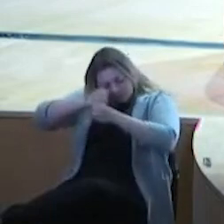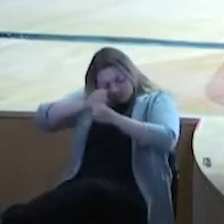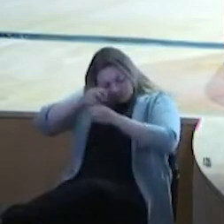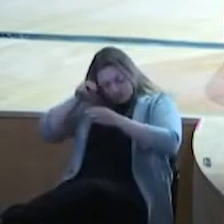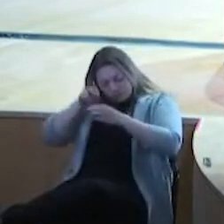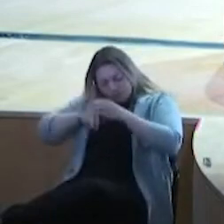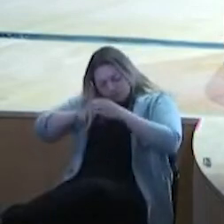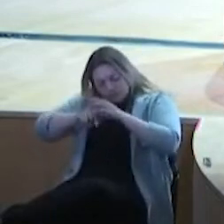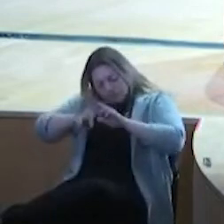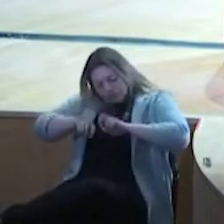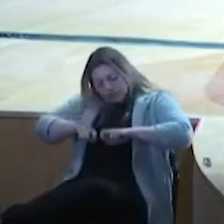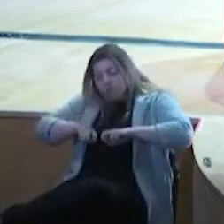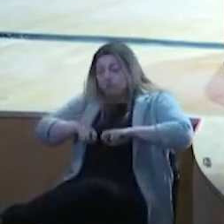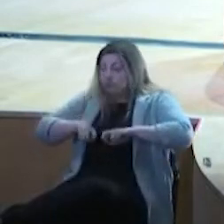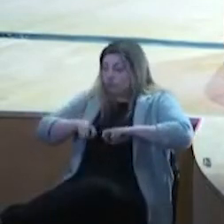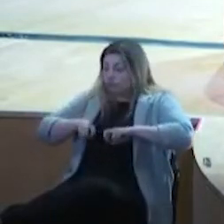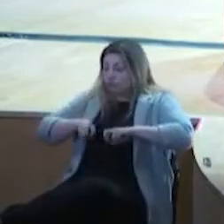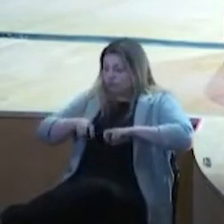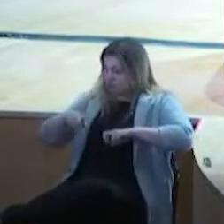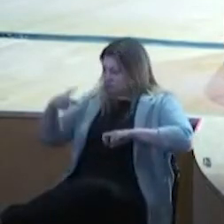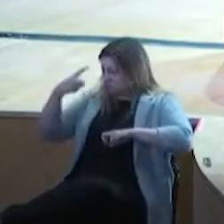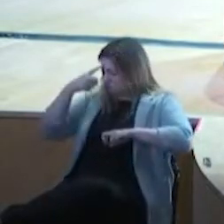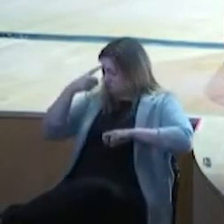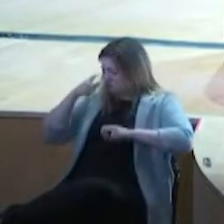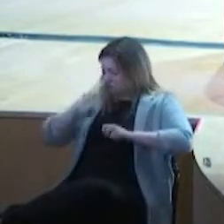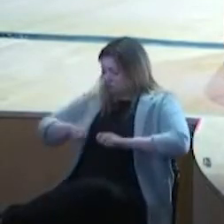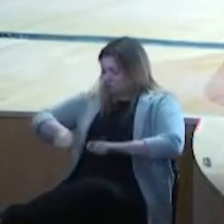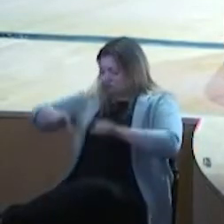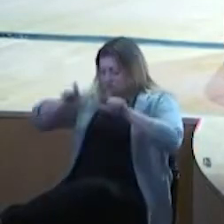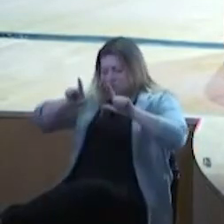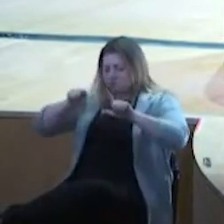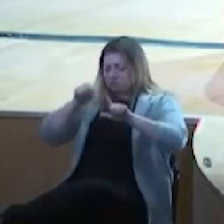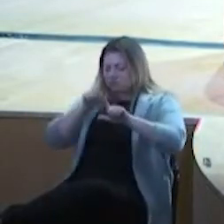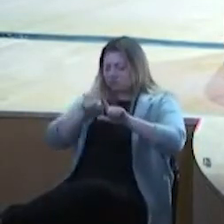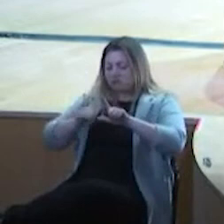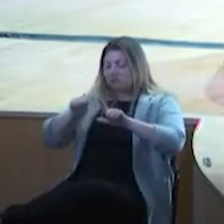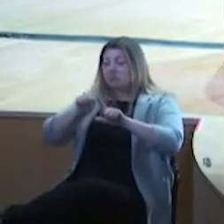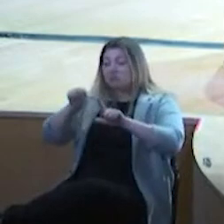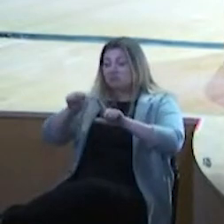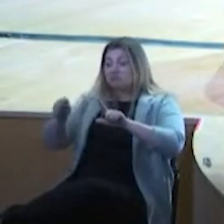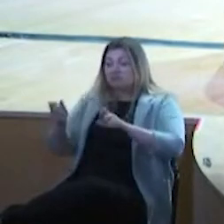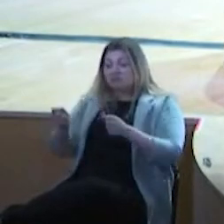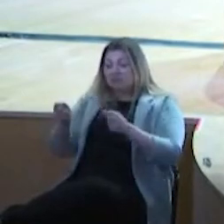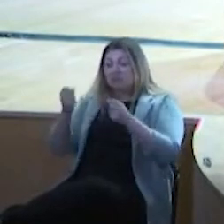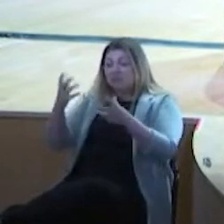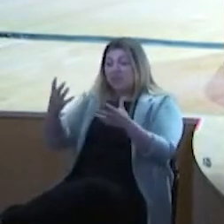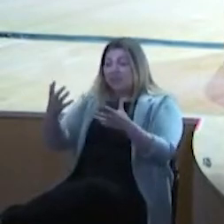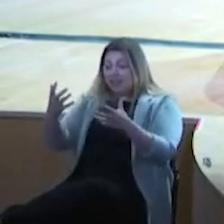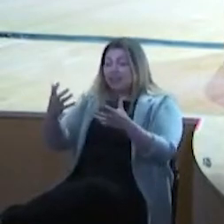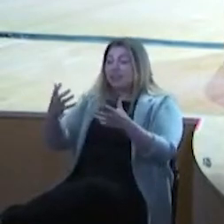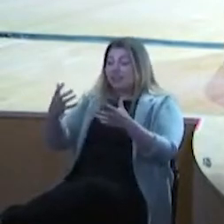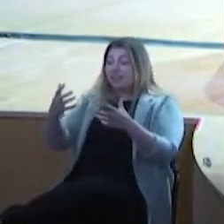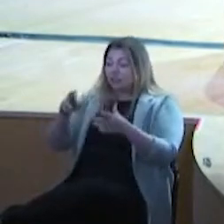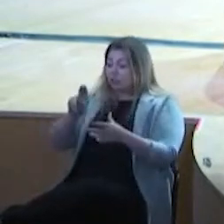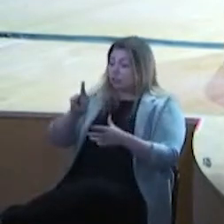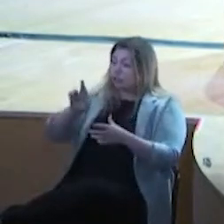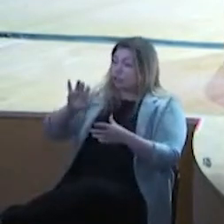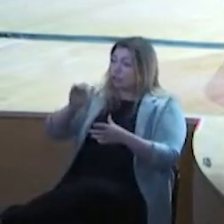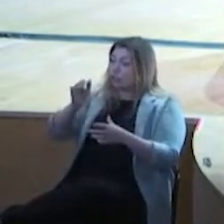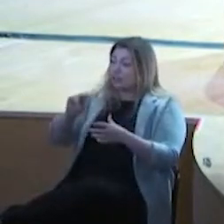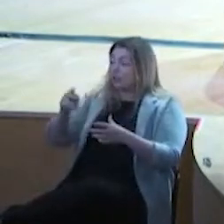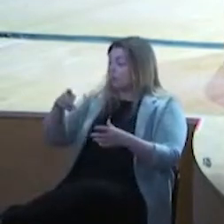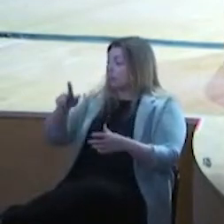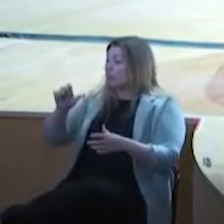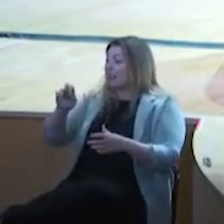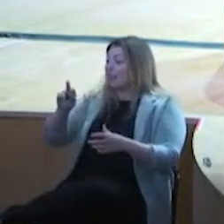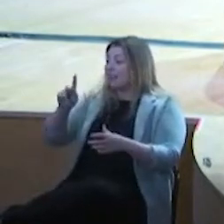microscope, what we thought was a tremendous amount of urchin plankton turned